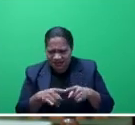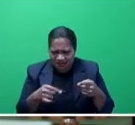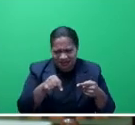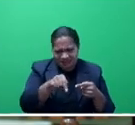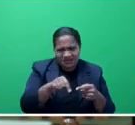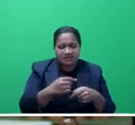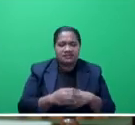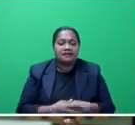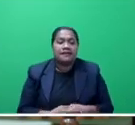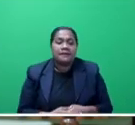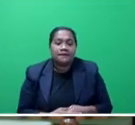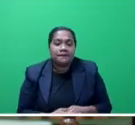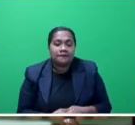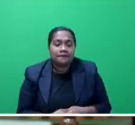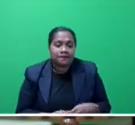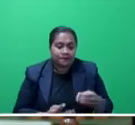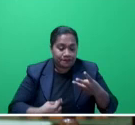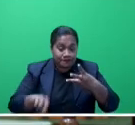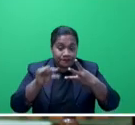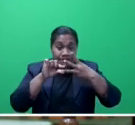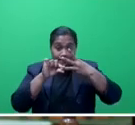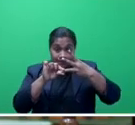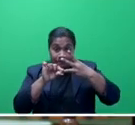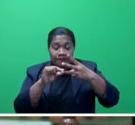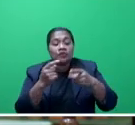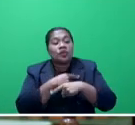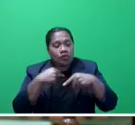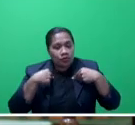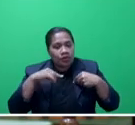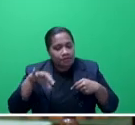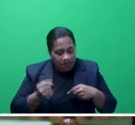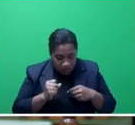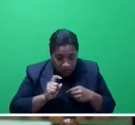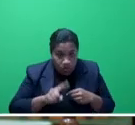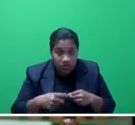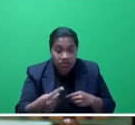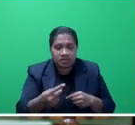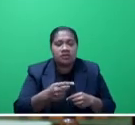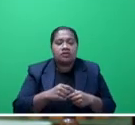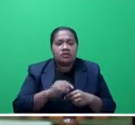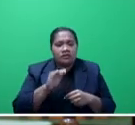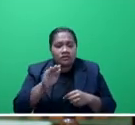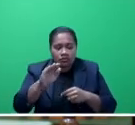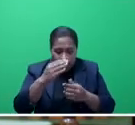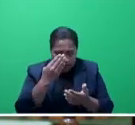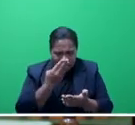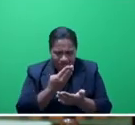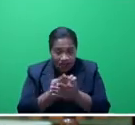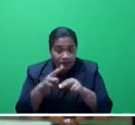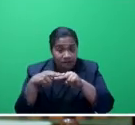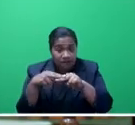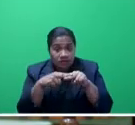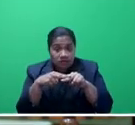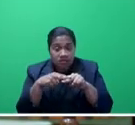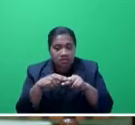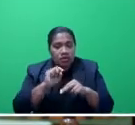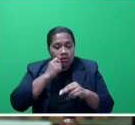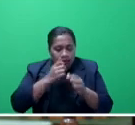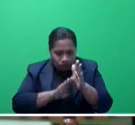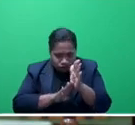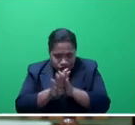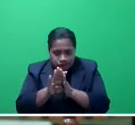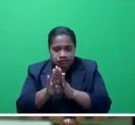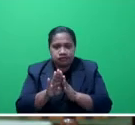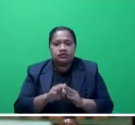regulations. Three, we must continue to future-proof Fiji. That means strengthening our resilience to